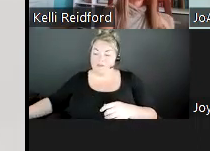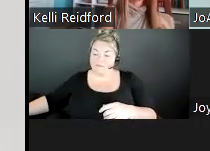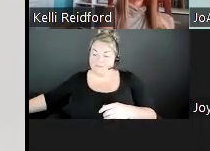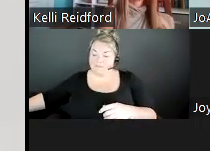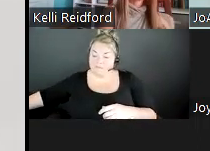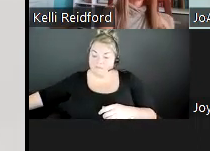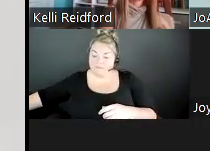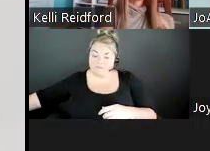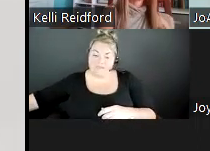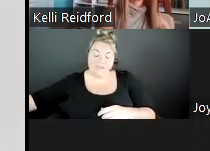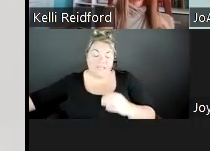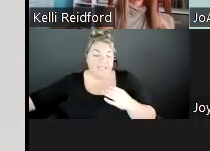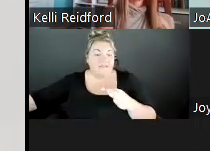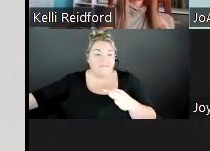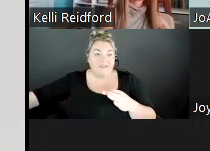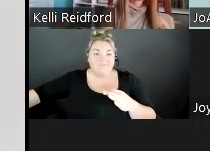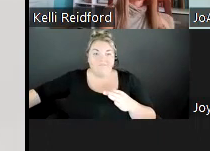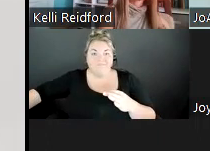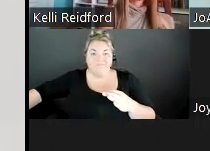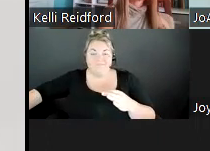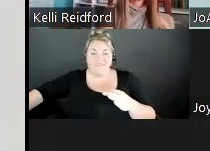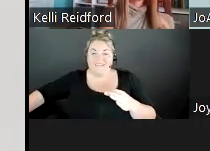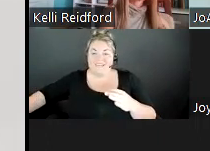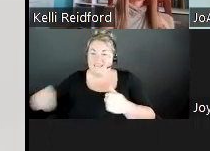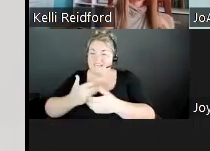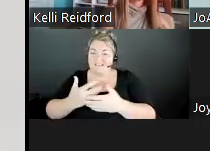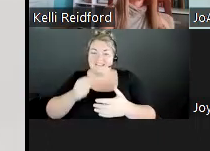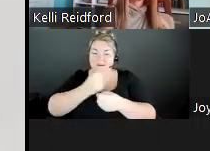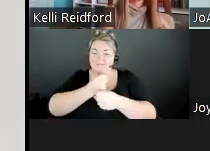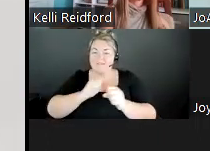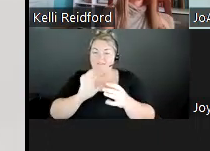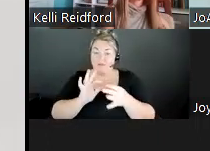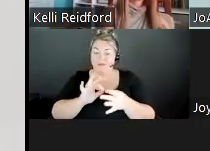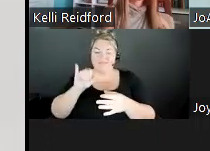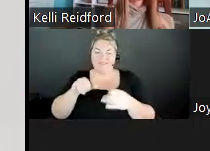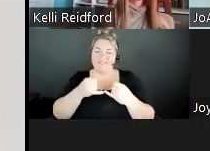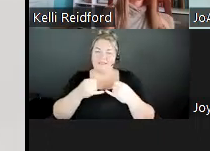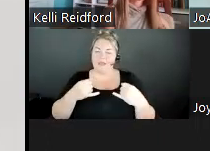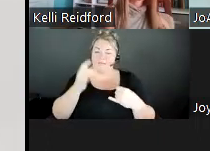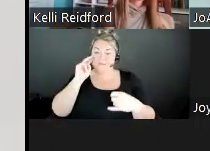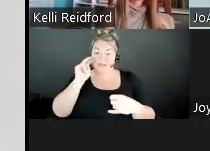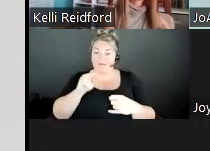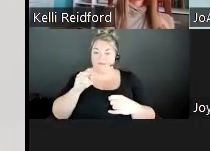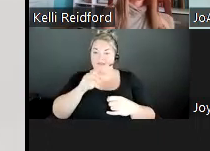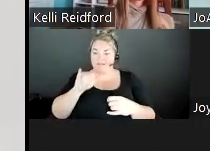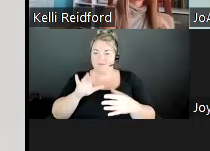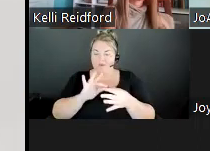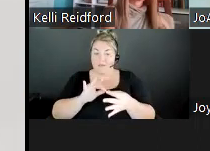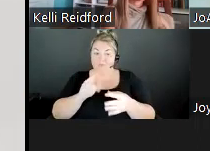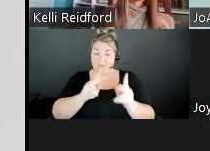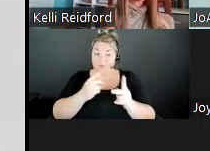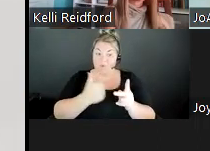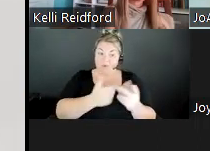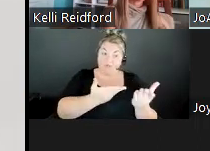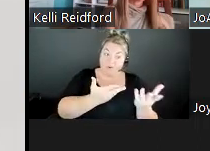anything, unsafe happening there? And that's that line of sight that Kelly talked about. The people we serve want it, and the staff